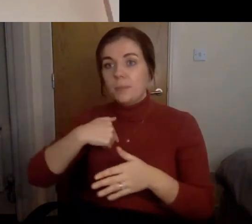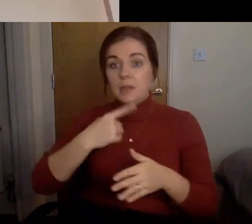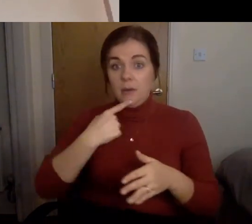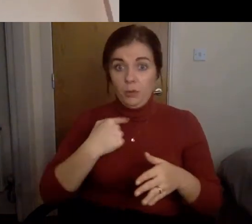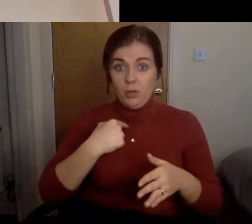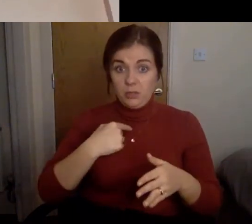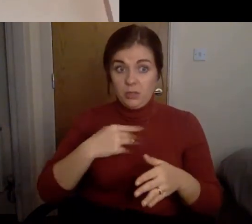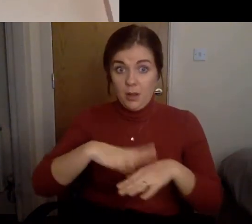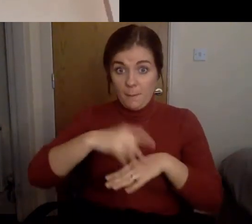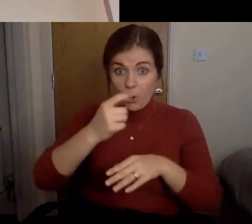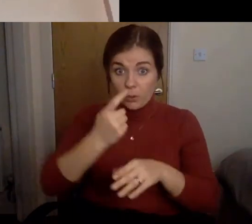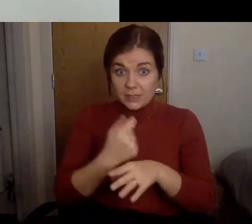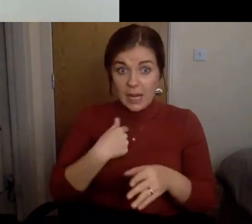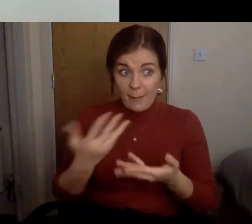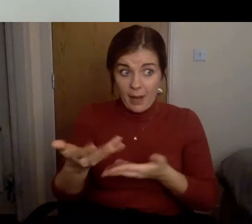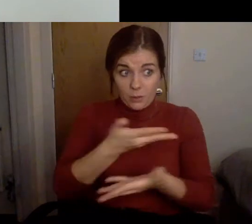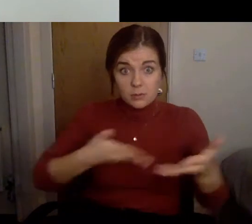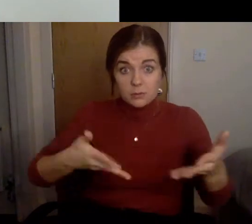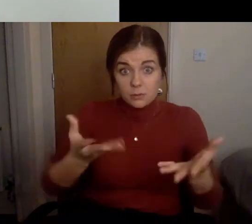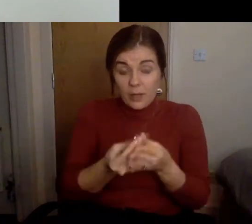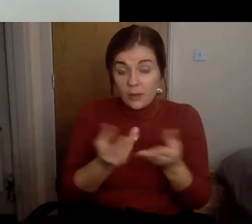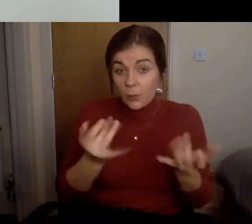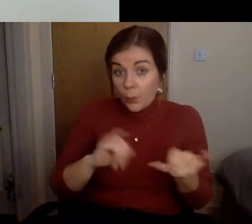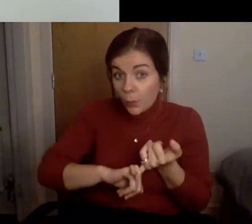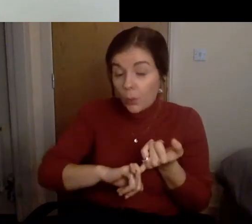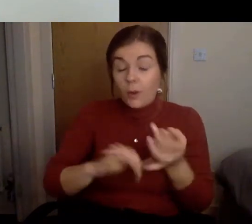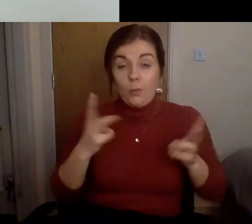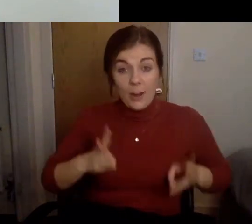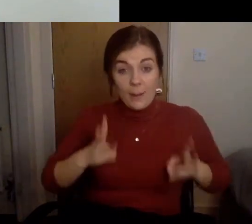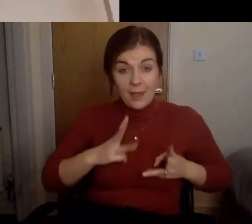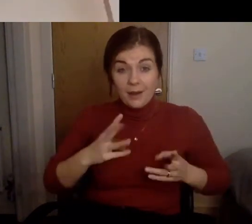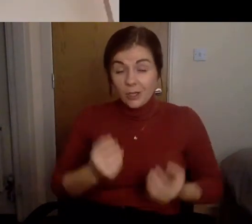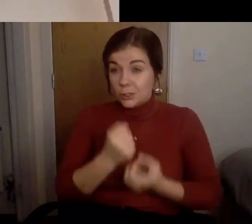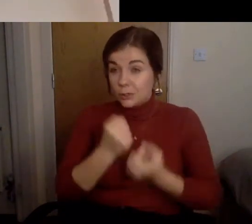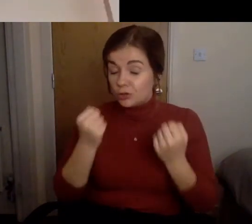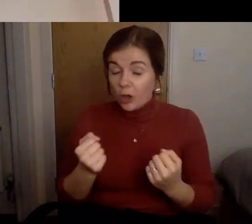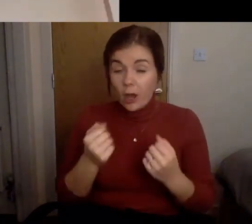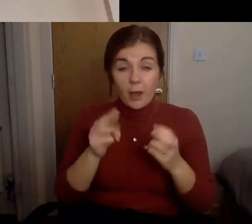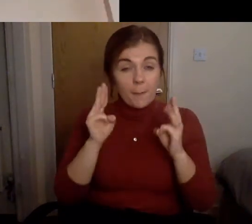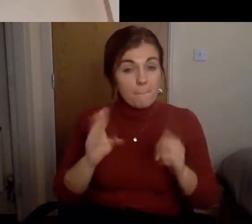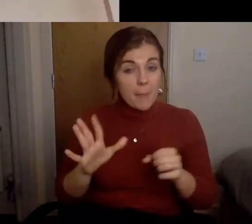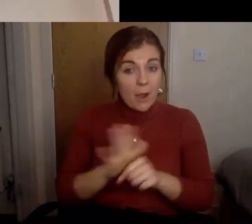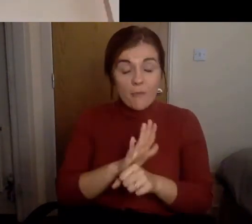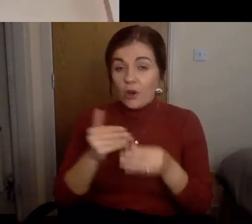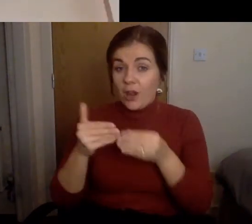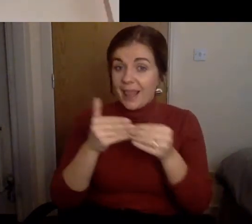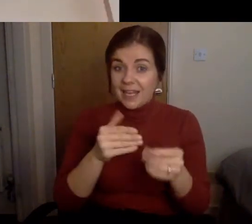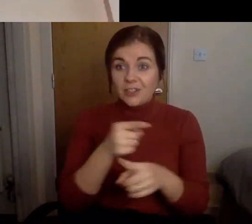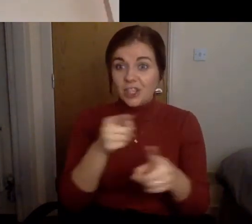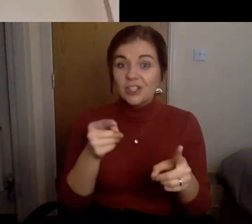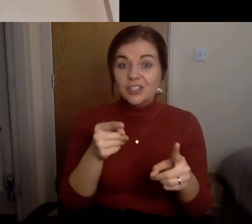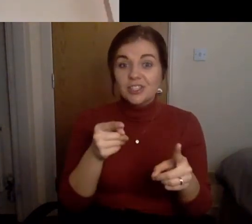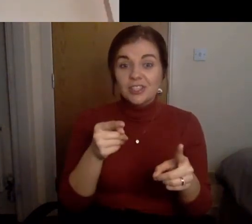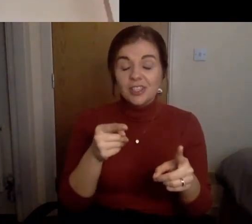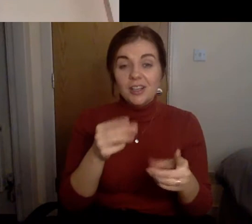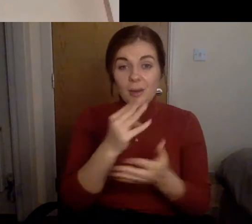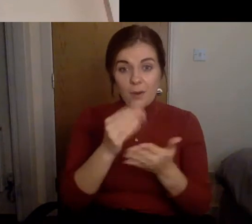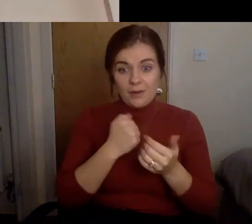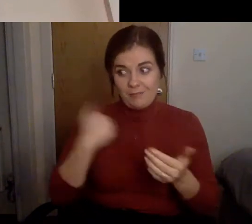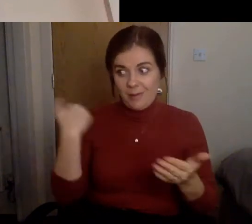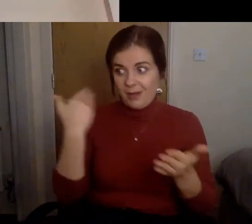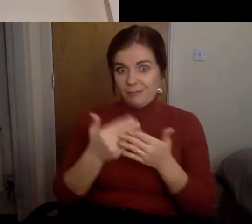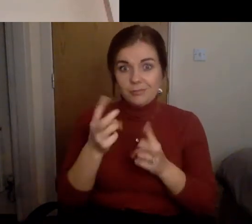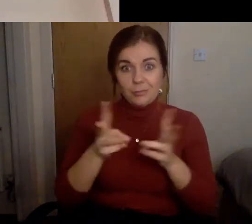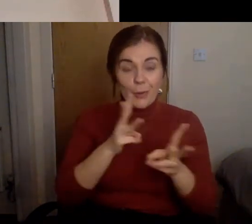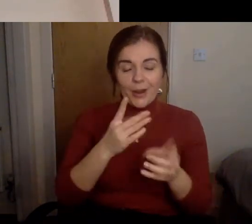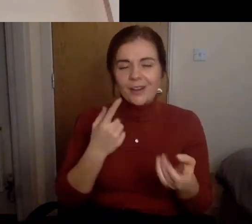people I was surrounded with were women. And, you know, strong, powerful, you know, leaders, you know. Was it? And like, that's something like, you know, like,